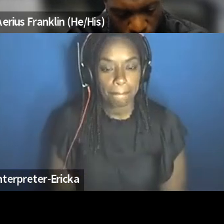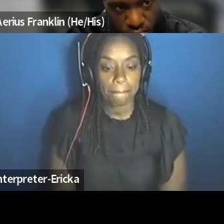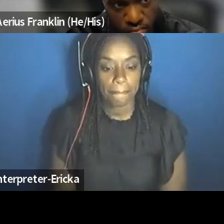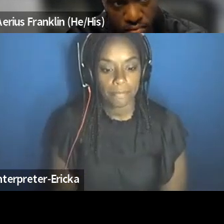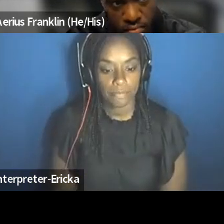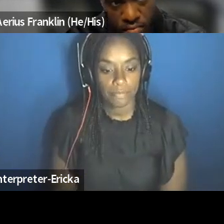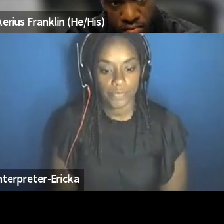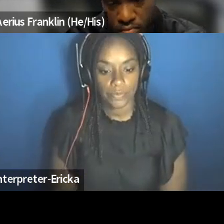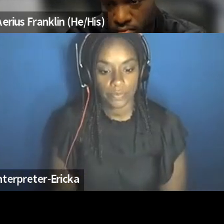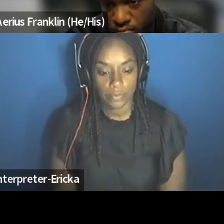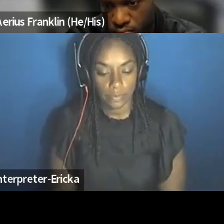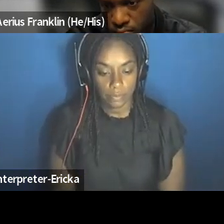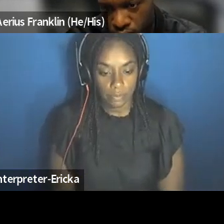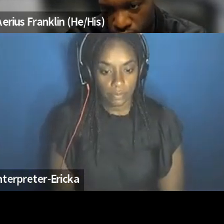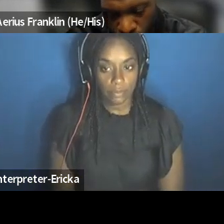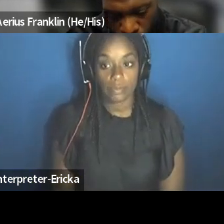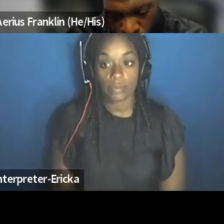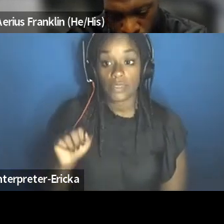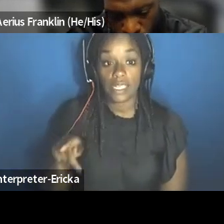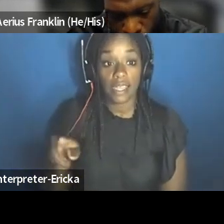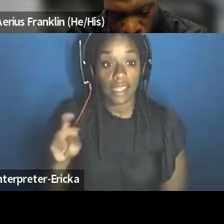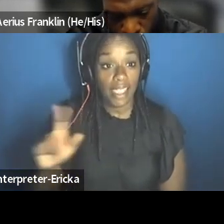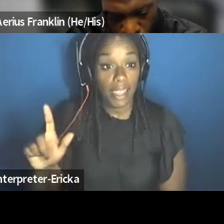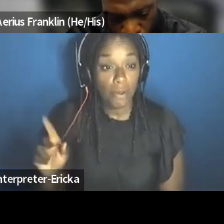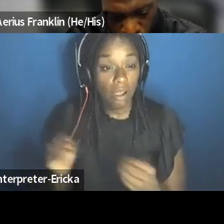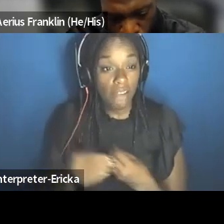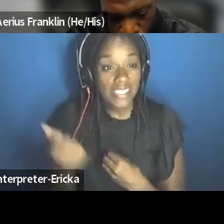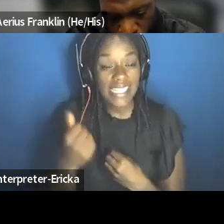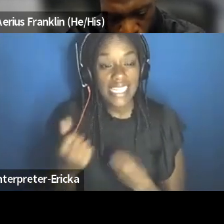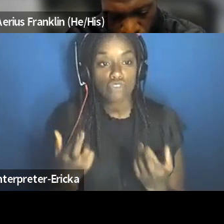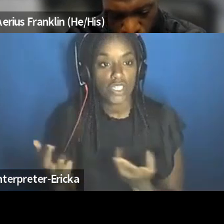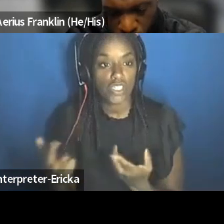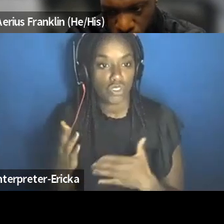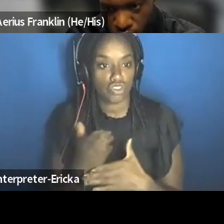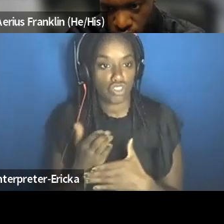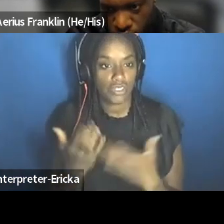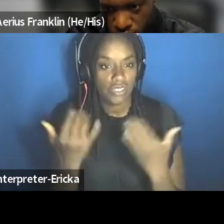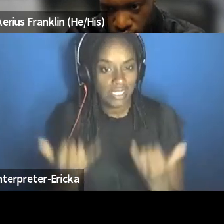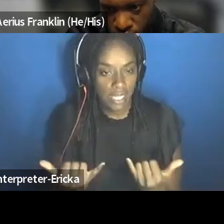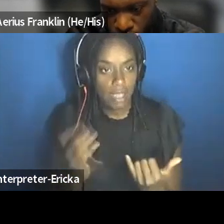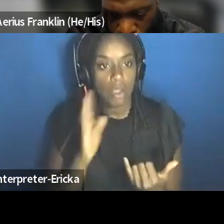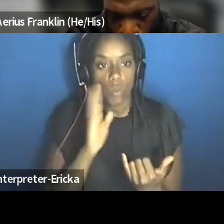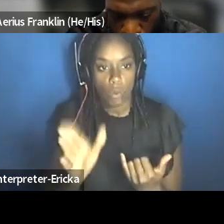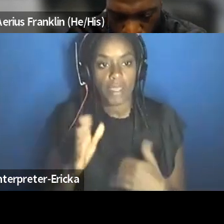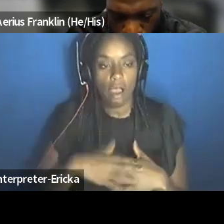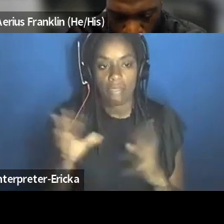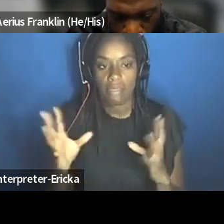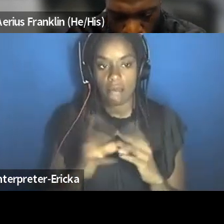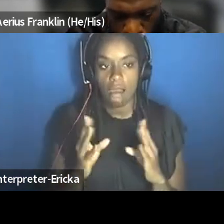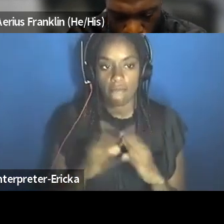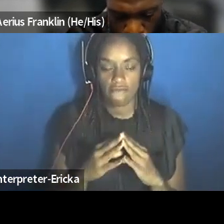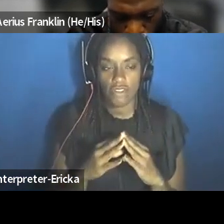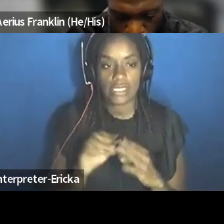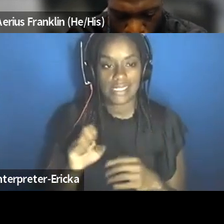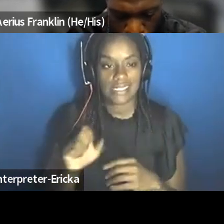Okay. And then from the April office, any resources that are shared today can be found on the conference session website after this meeting. So